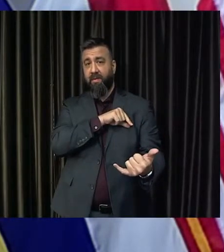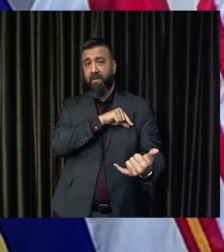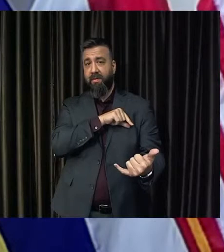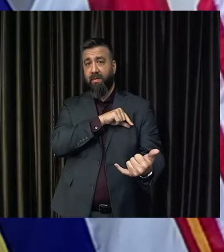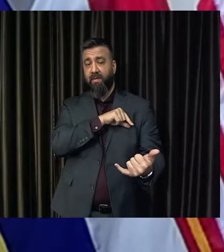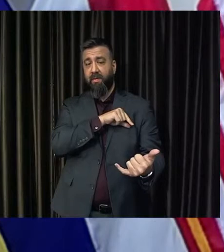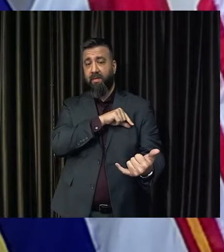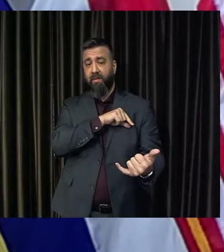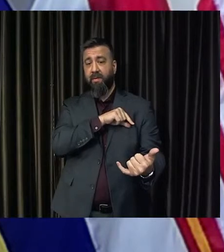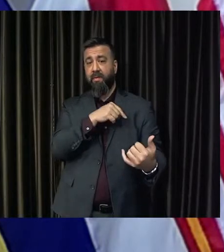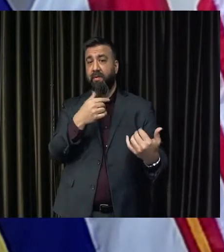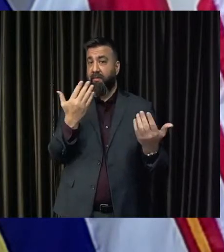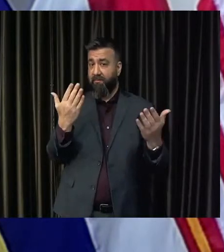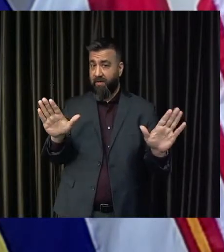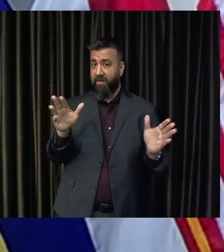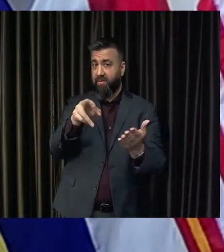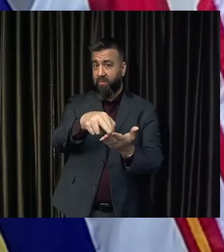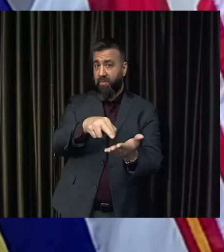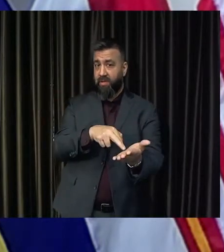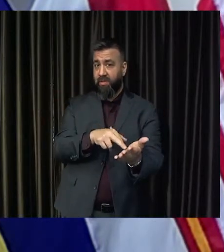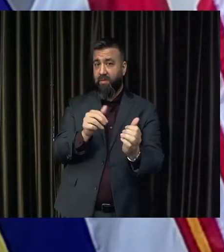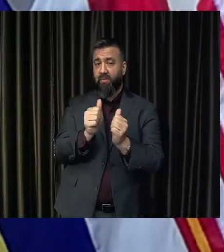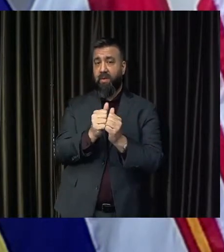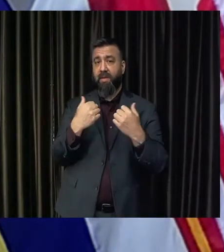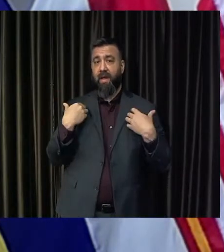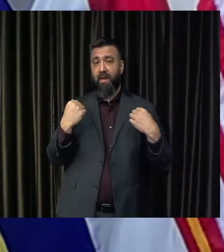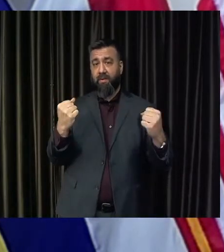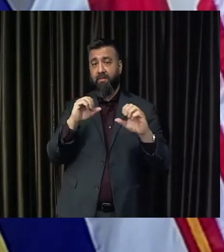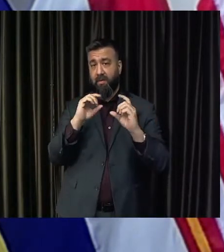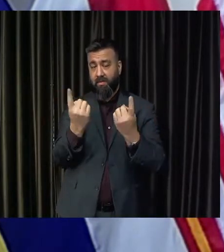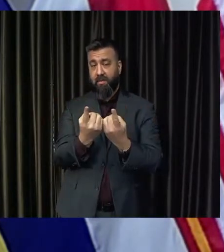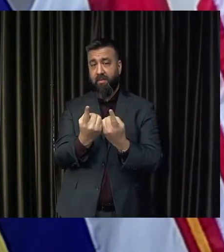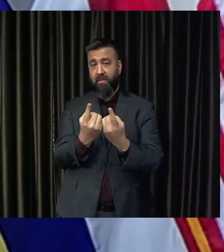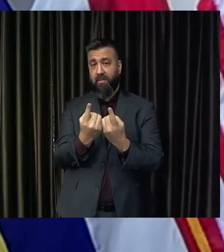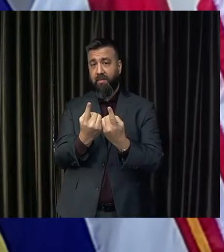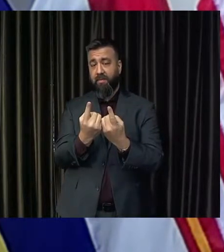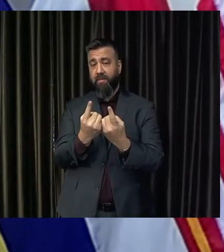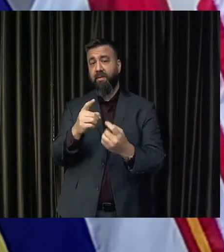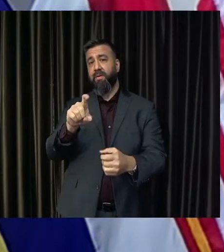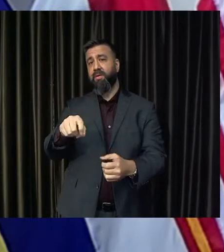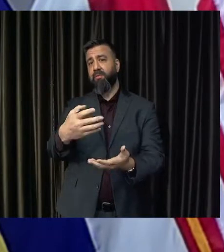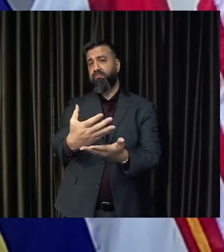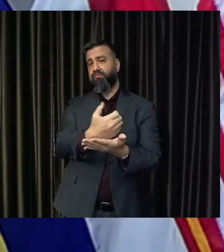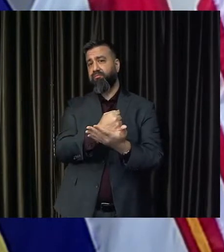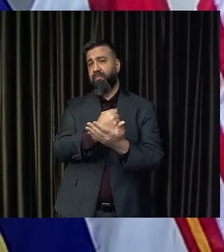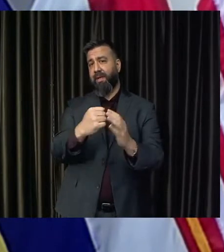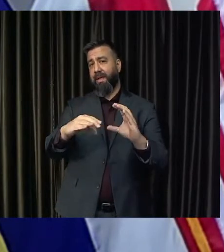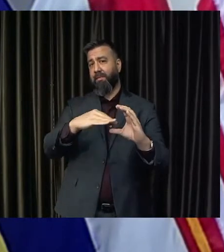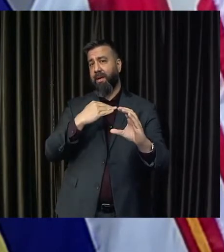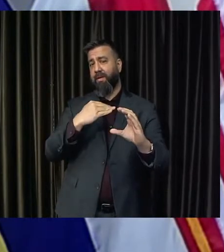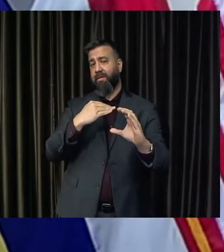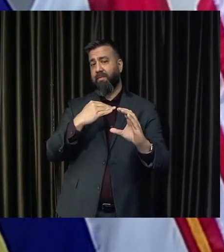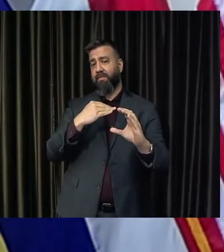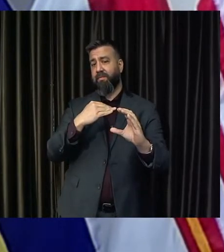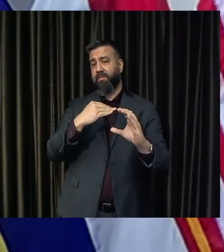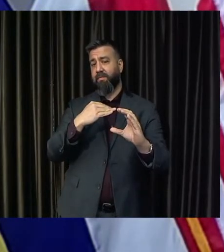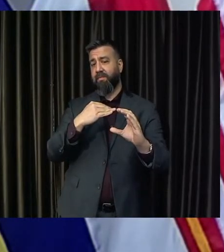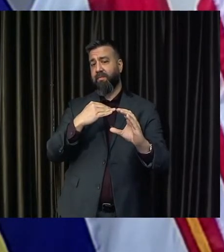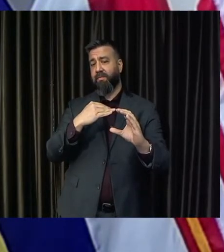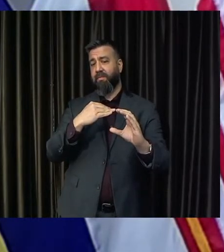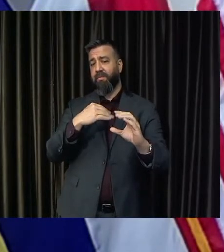who has registered with the county Department of Public Health should receive an email when